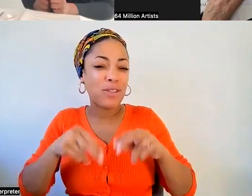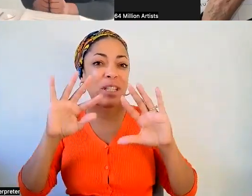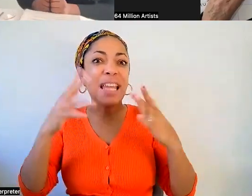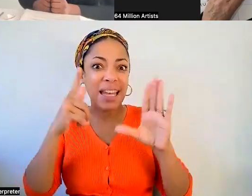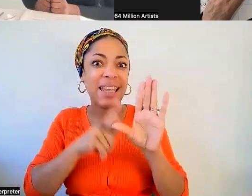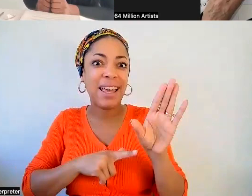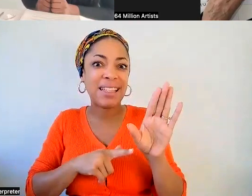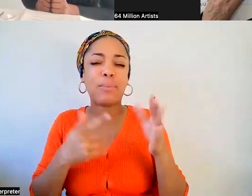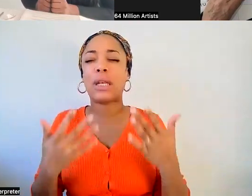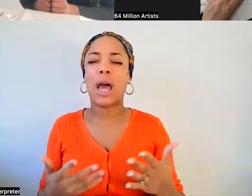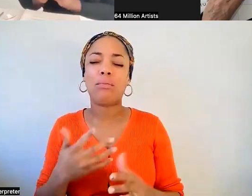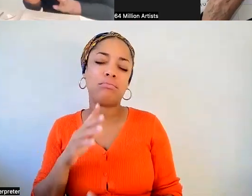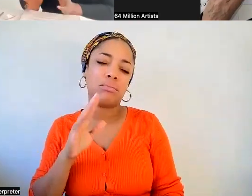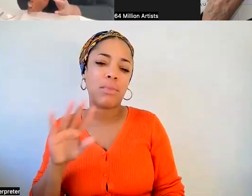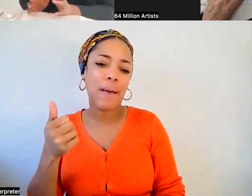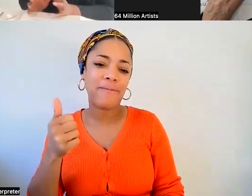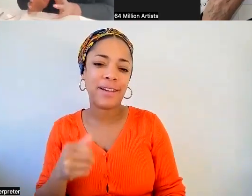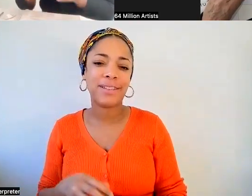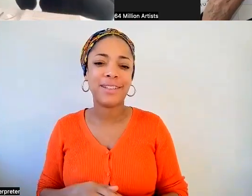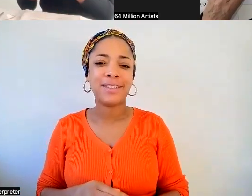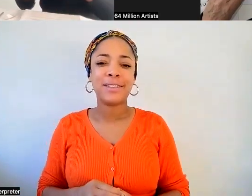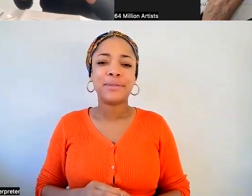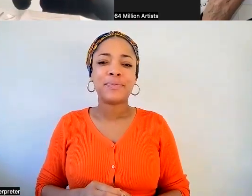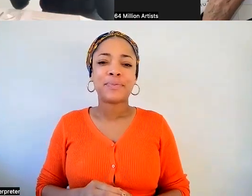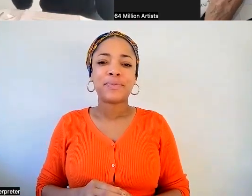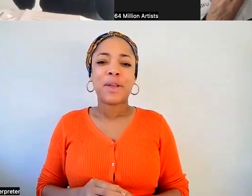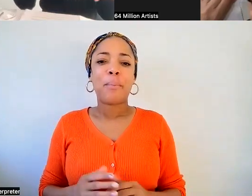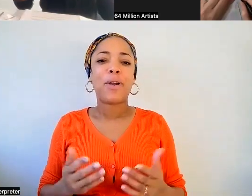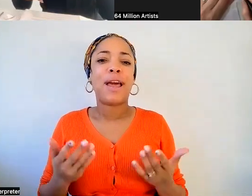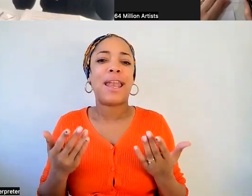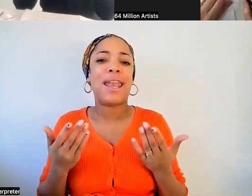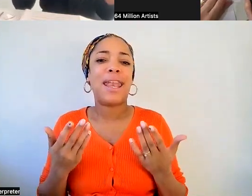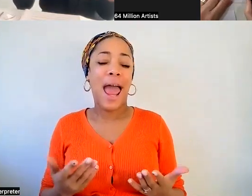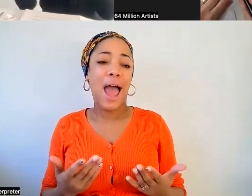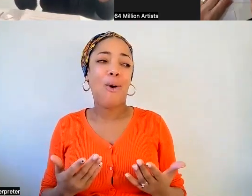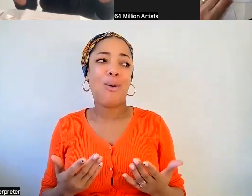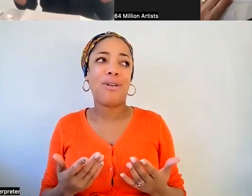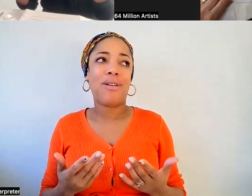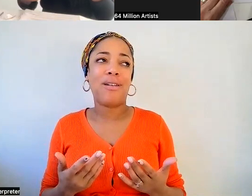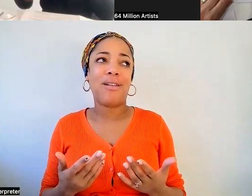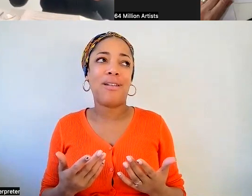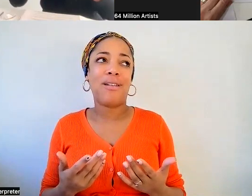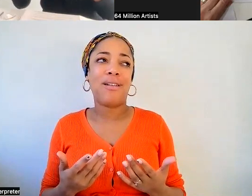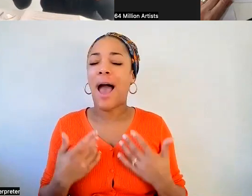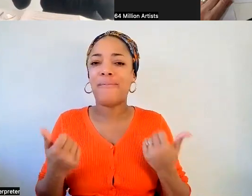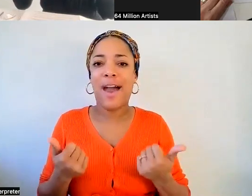tongue for many, many years. But if, like me, you have ideas about your earliest memories,